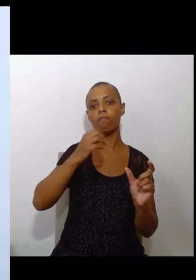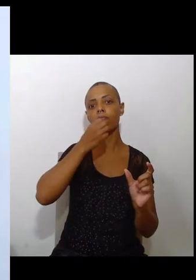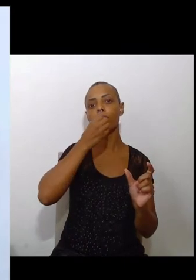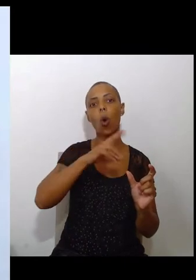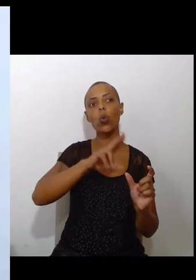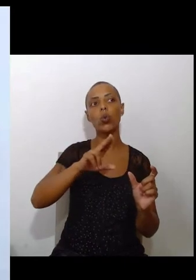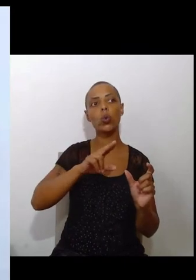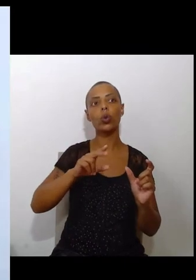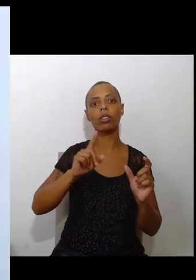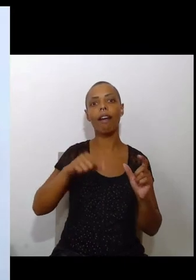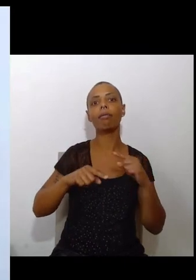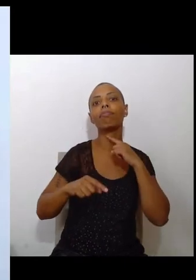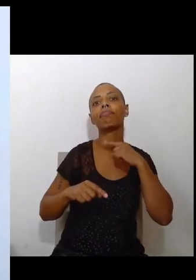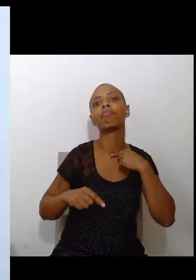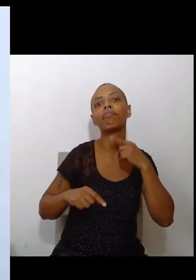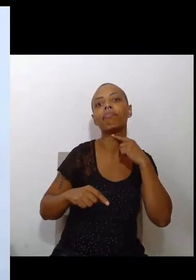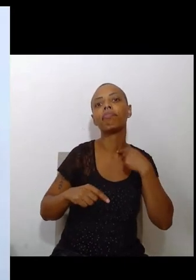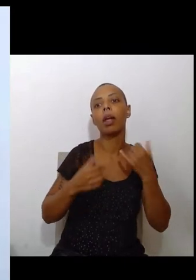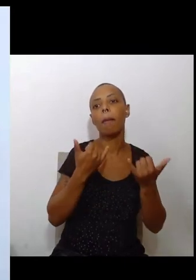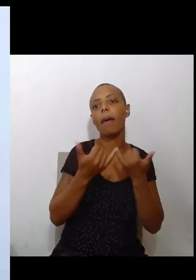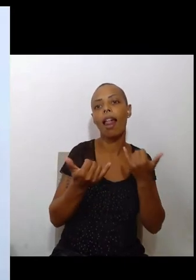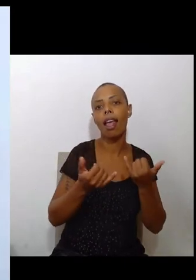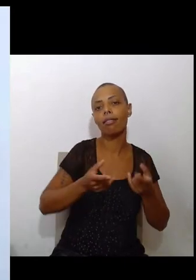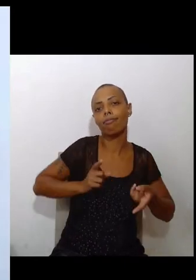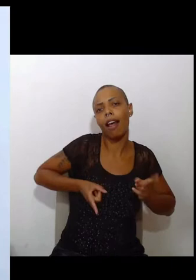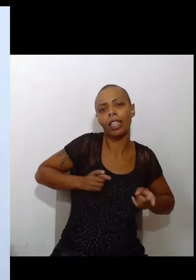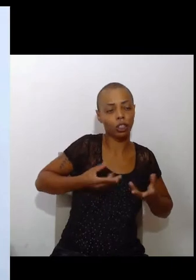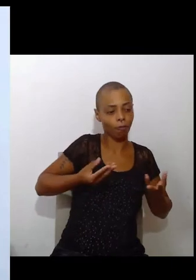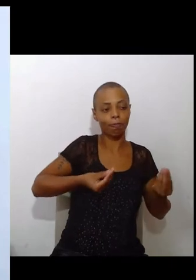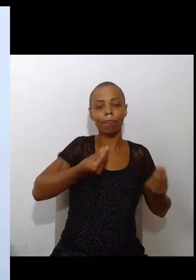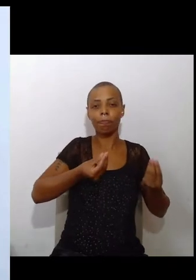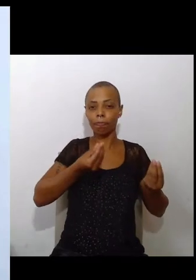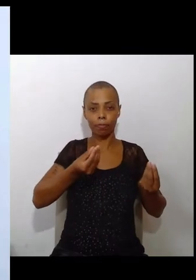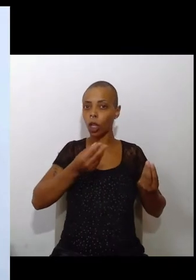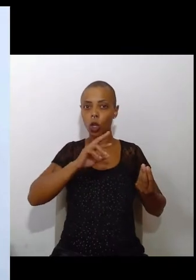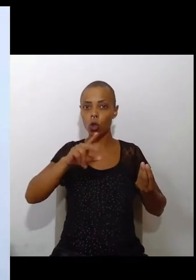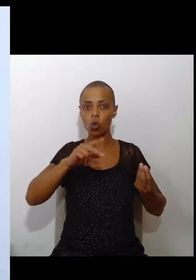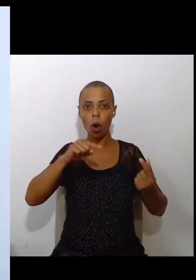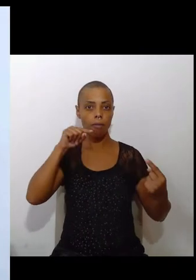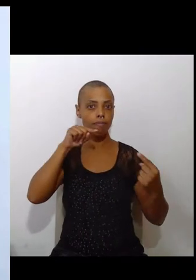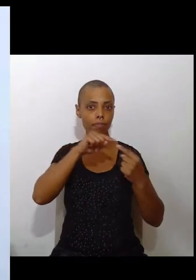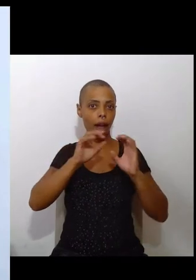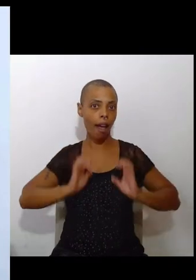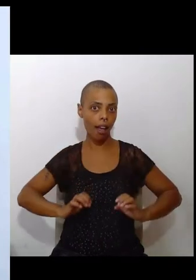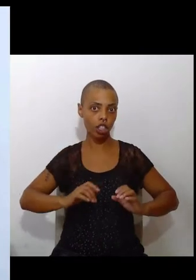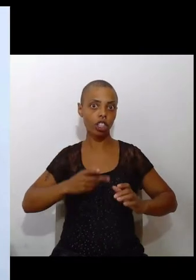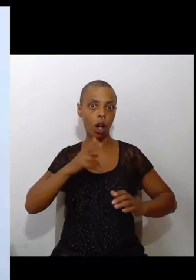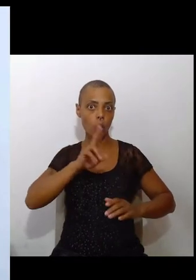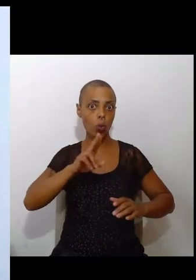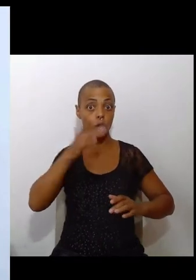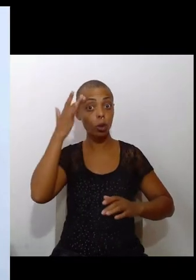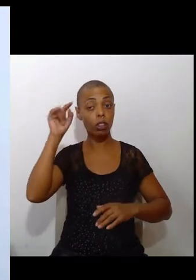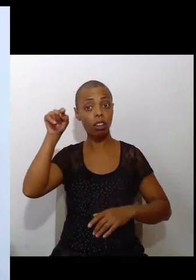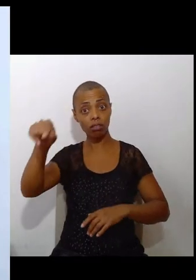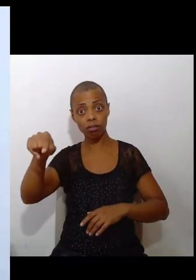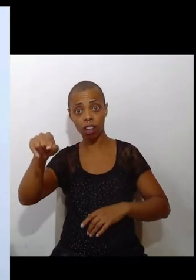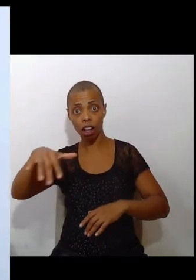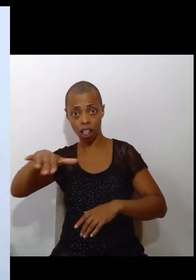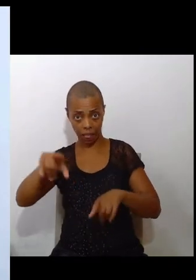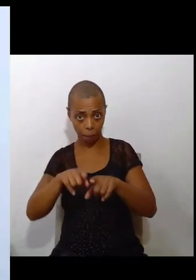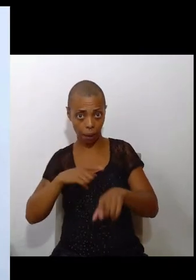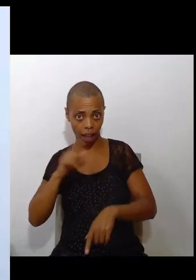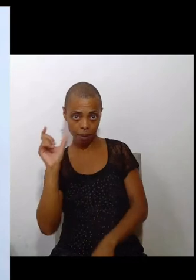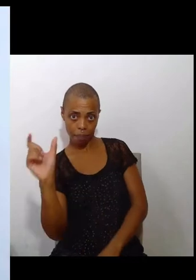used not only in Argentina but also in Bolivia if I'm not mistaken so